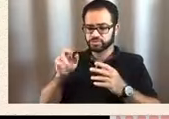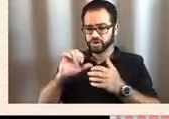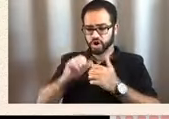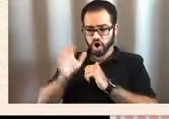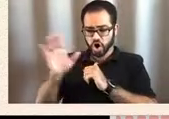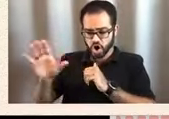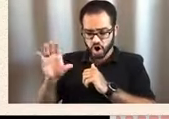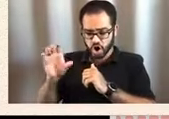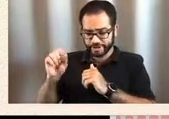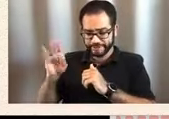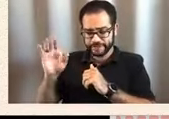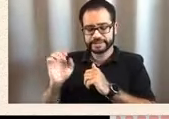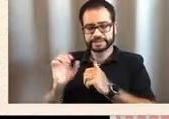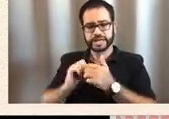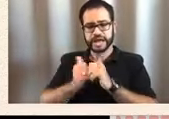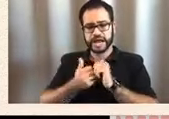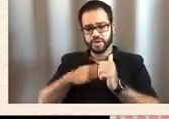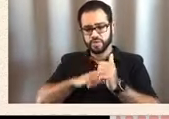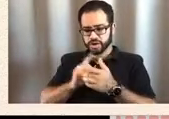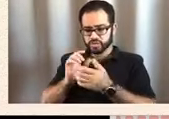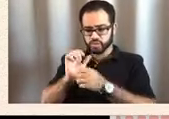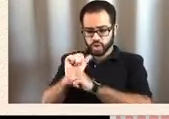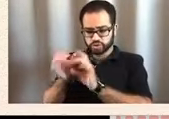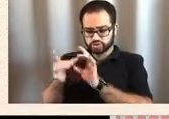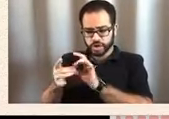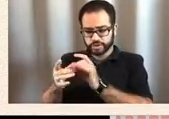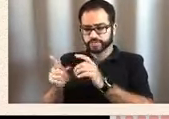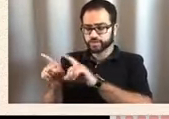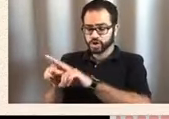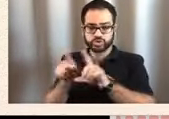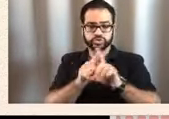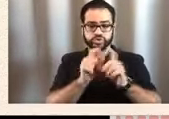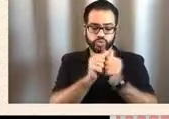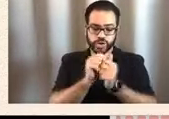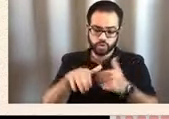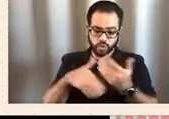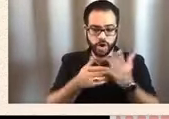Also, with the surgeries and rehabilitation,